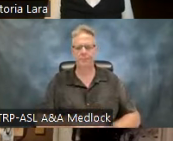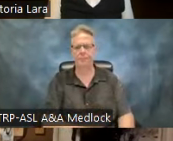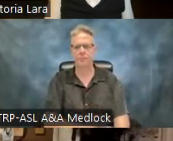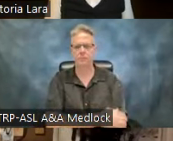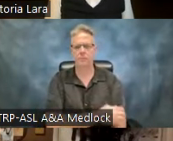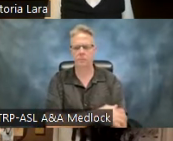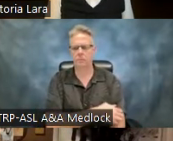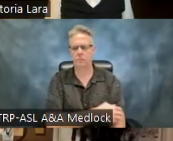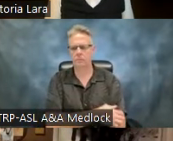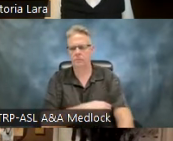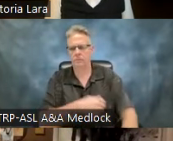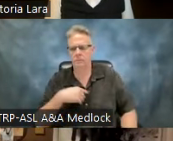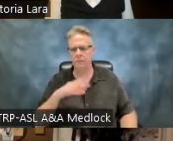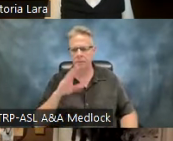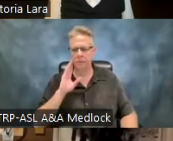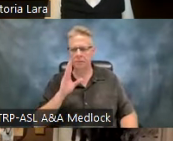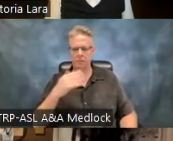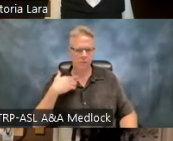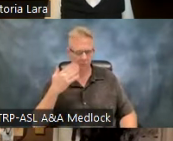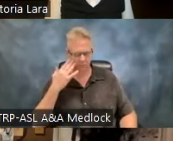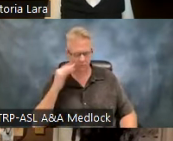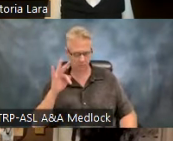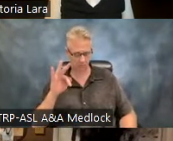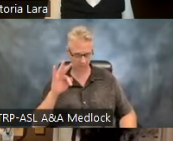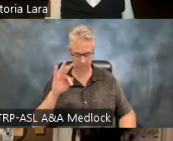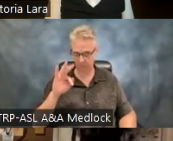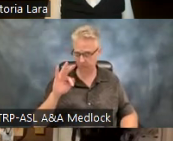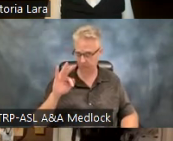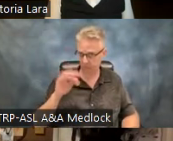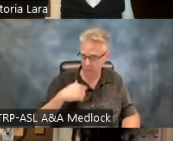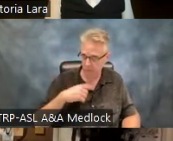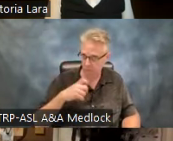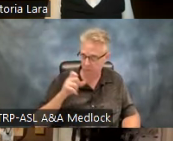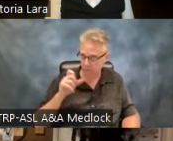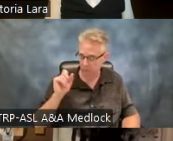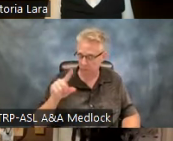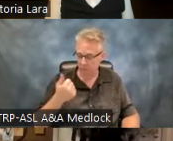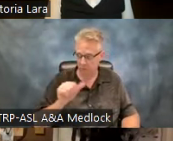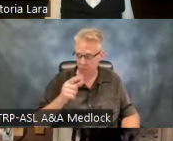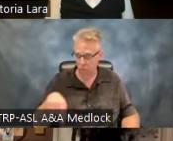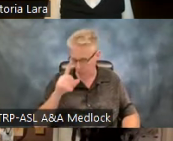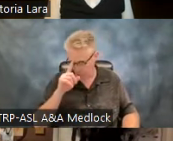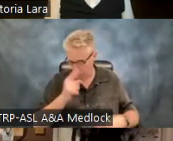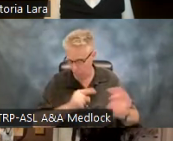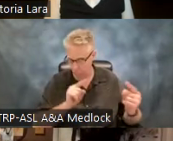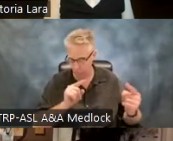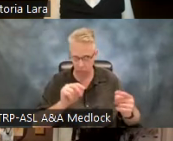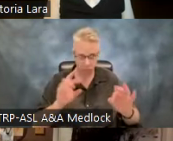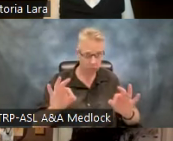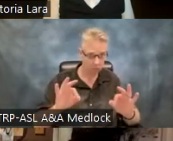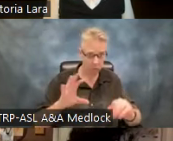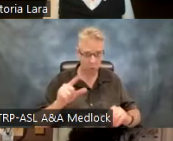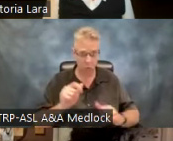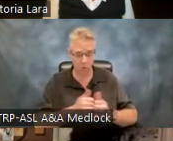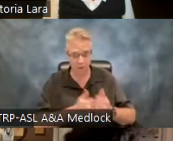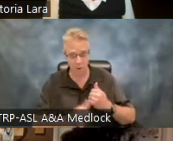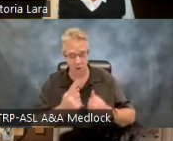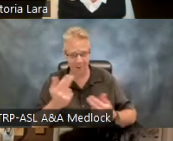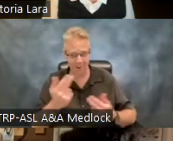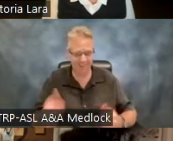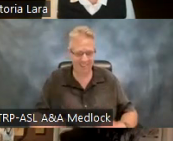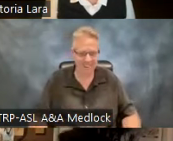So I don't know if I'm allowed, do I ask now? I'll pose the question if this is cool with everyone.